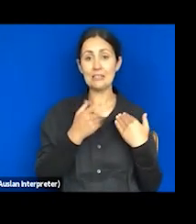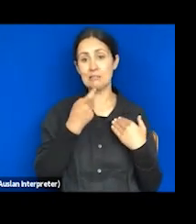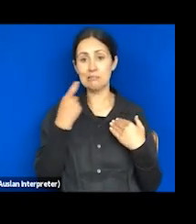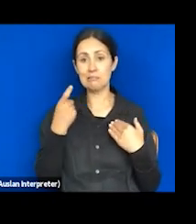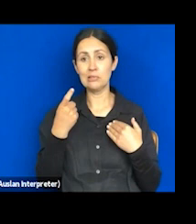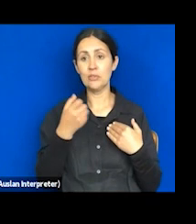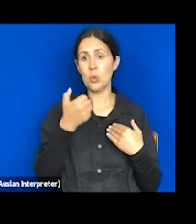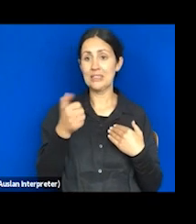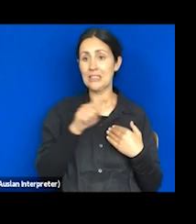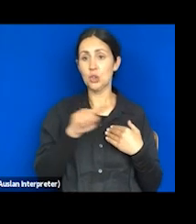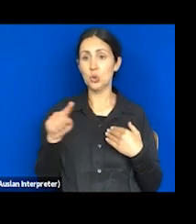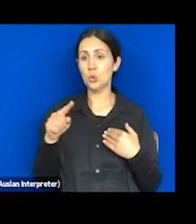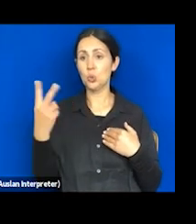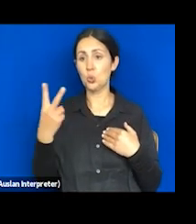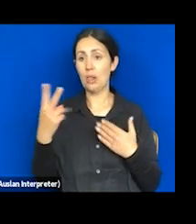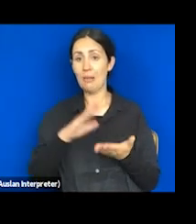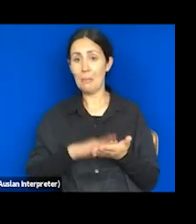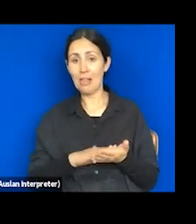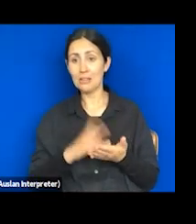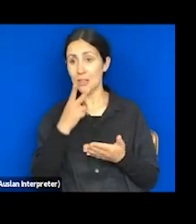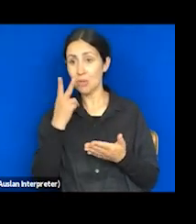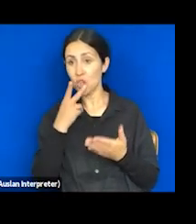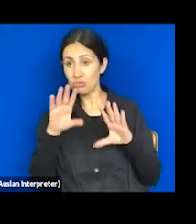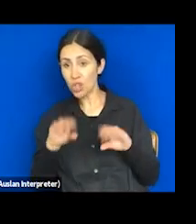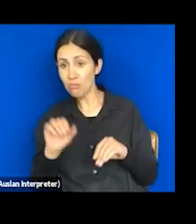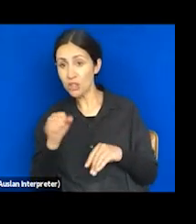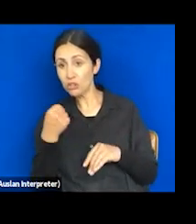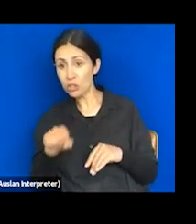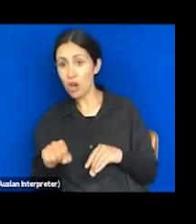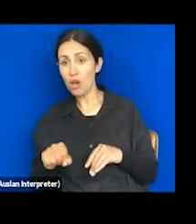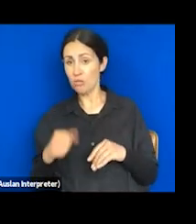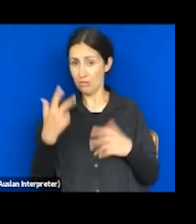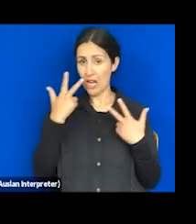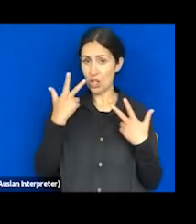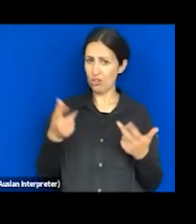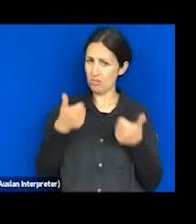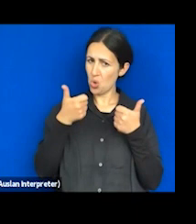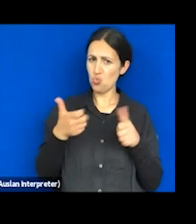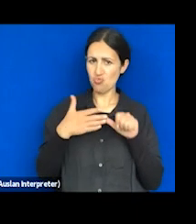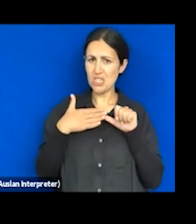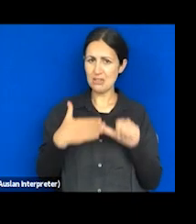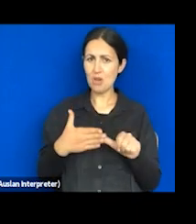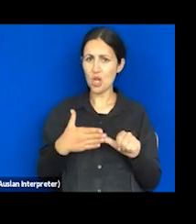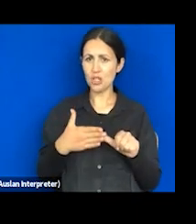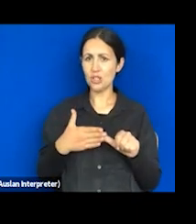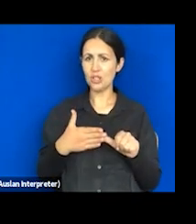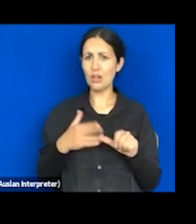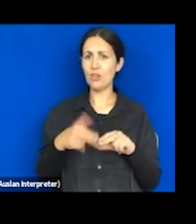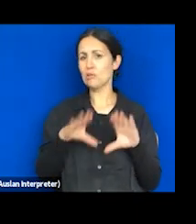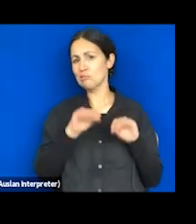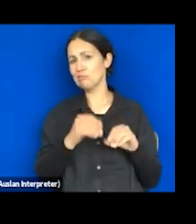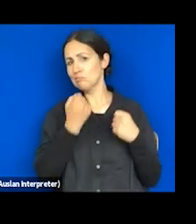12, and then greater than 16 months, that showed a really quite a dramatic response and maintenance of abstinence there as